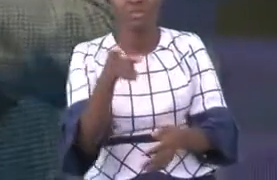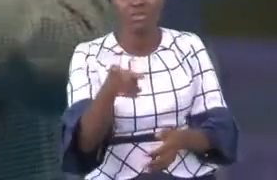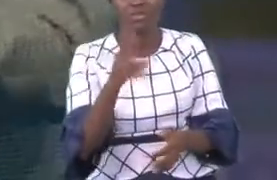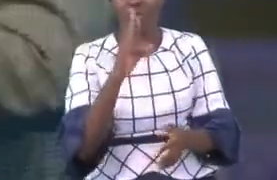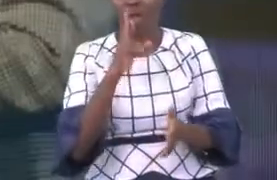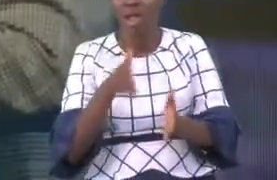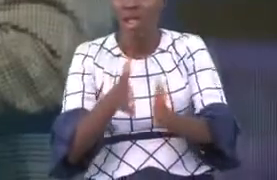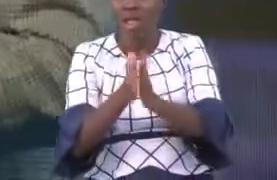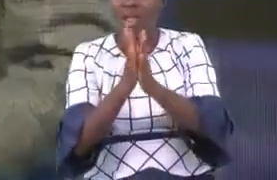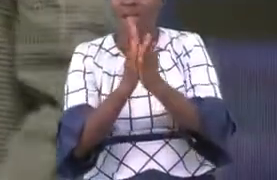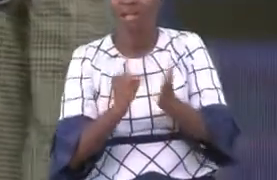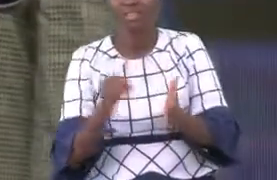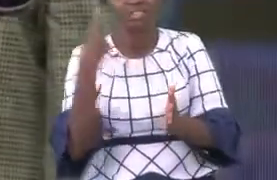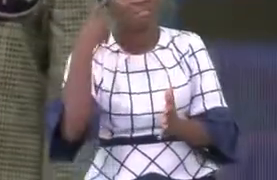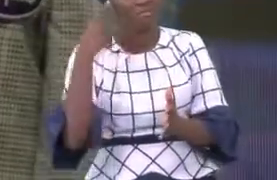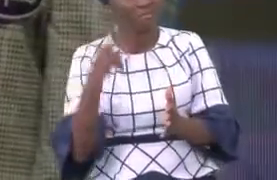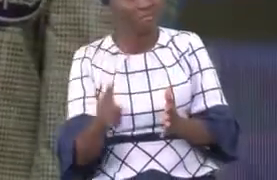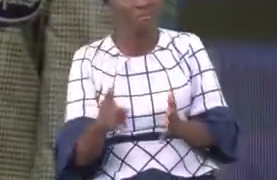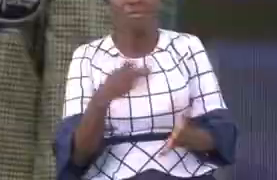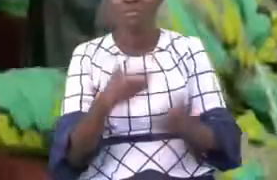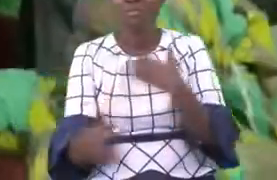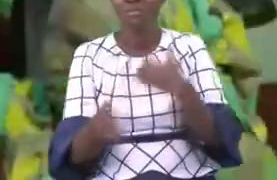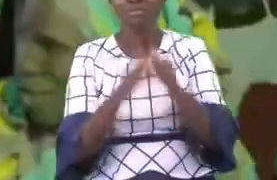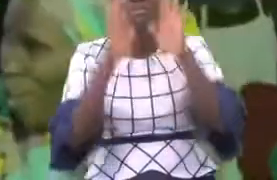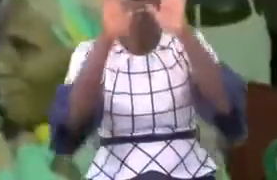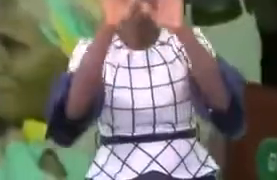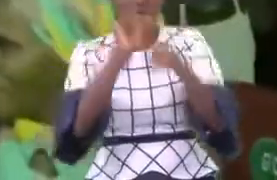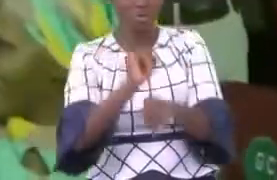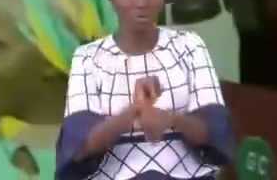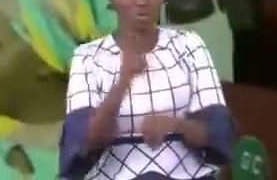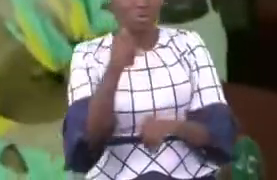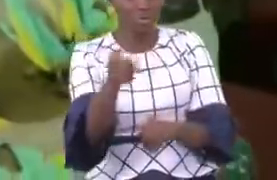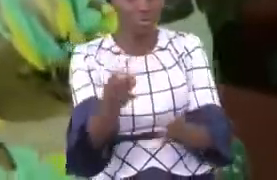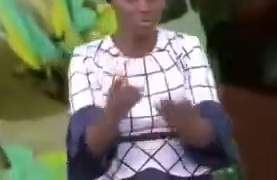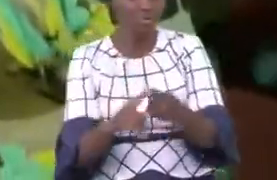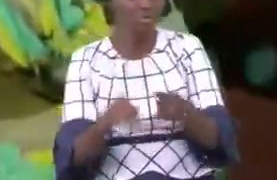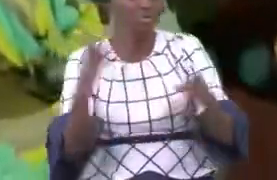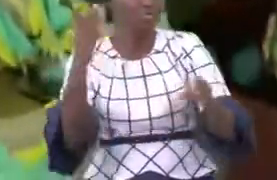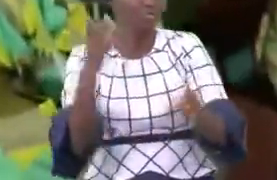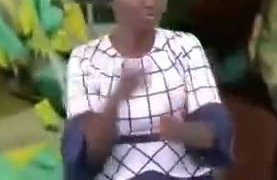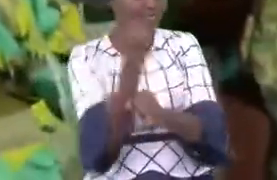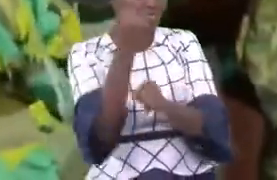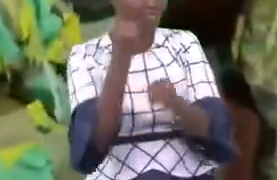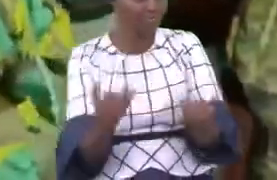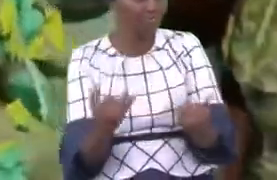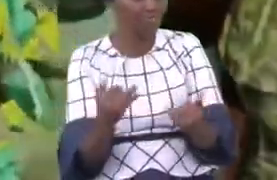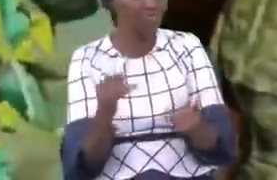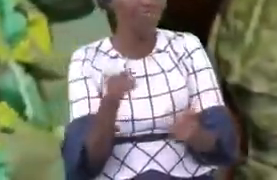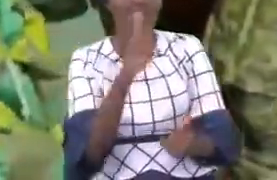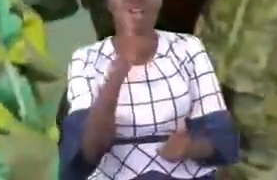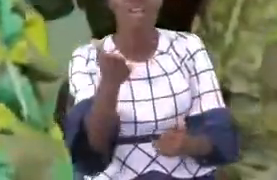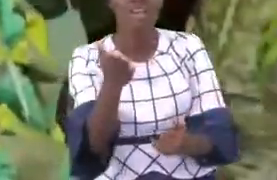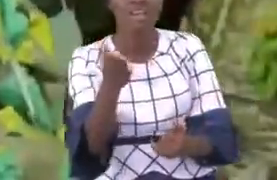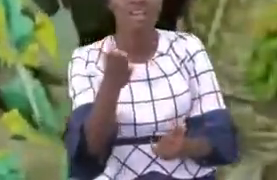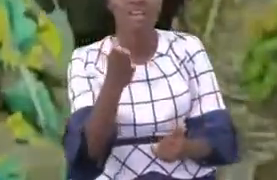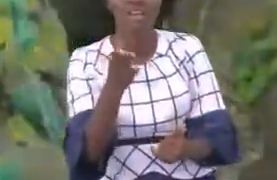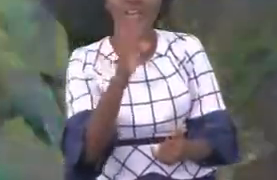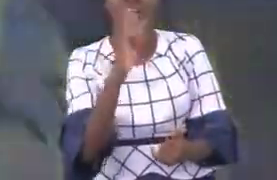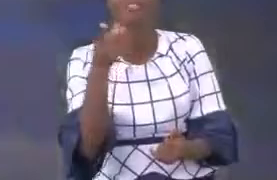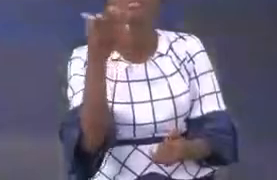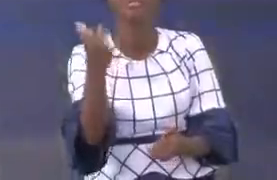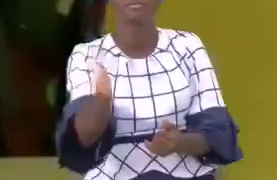want to catch tonight, where are you? The power that never fails. It's coming your